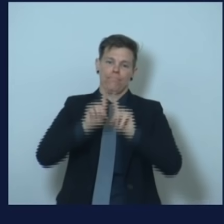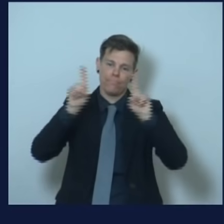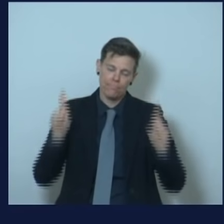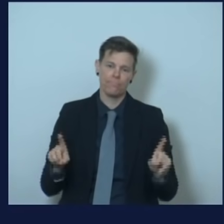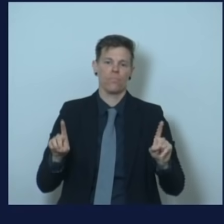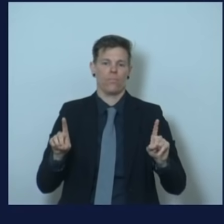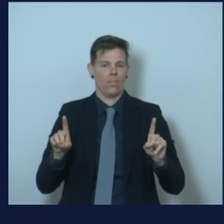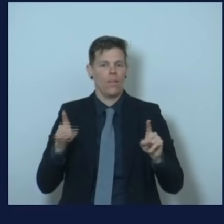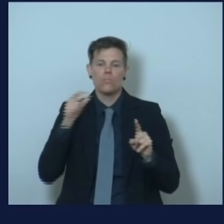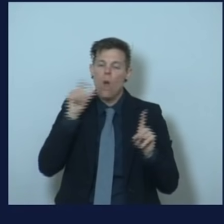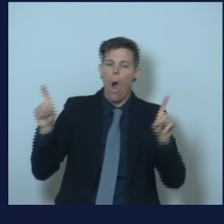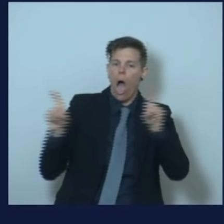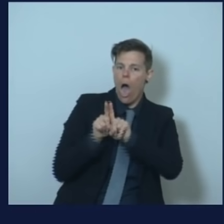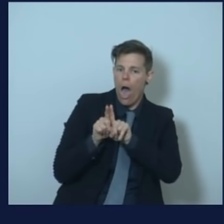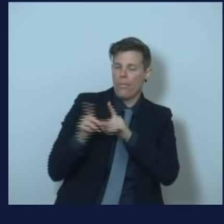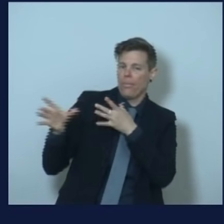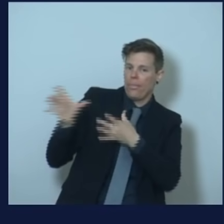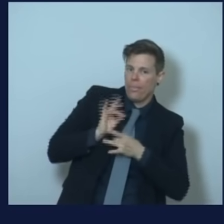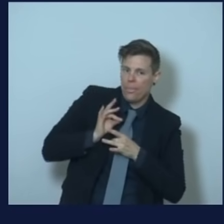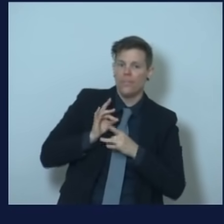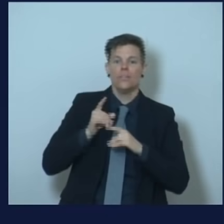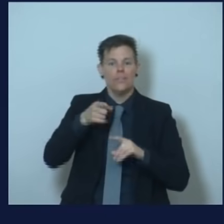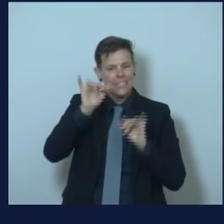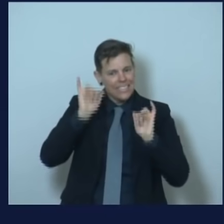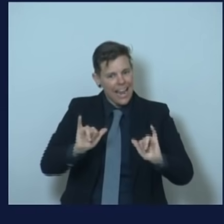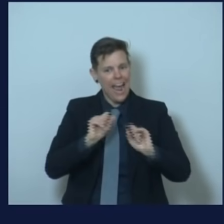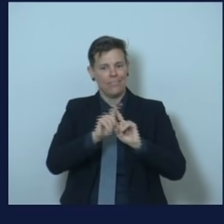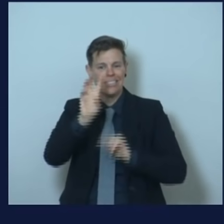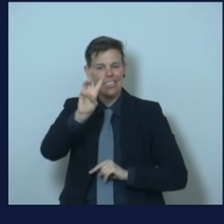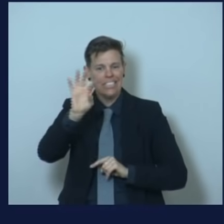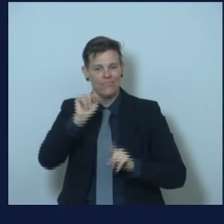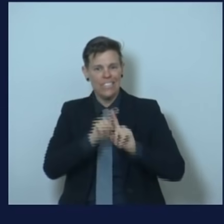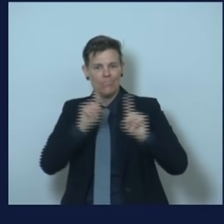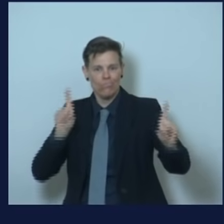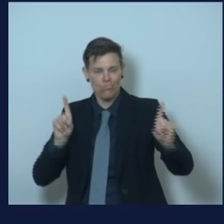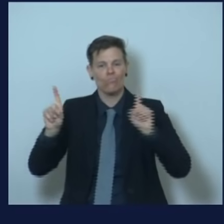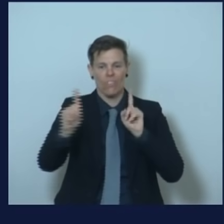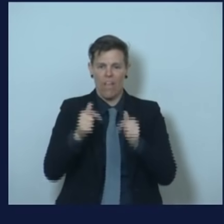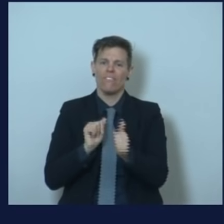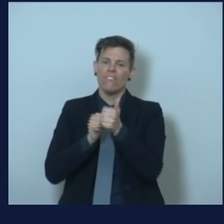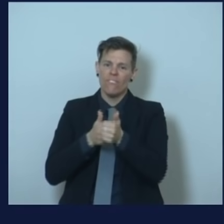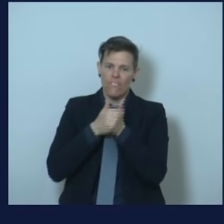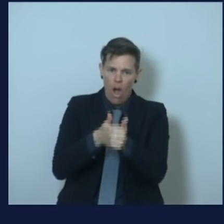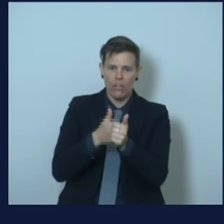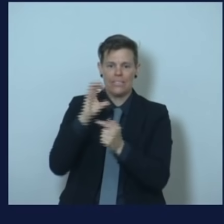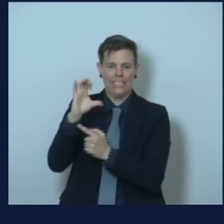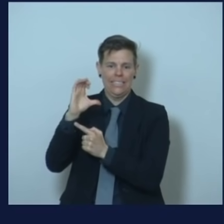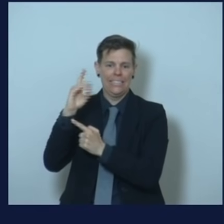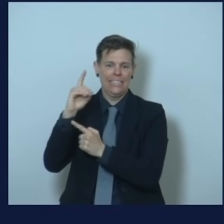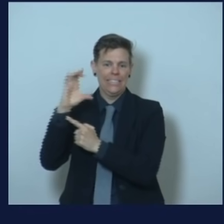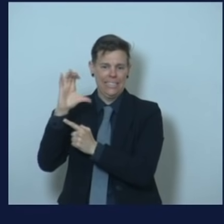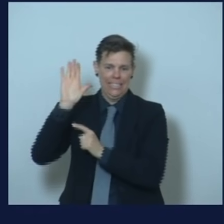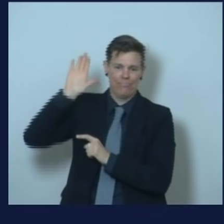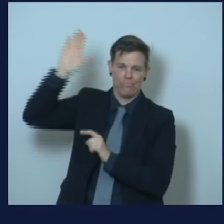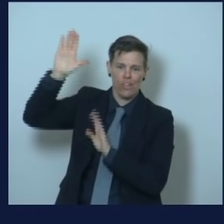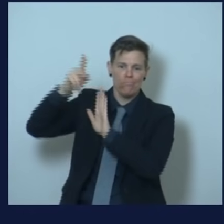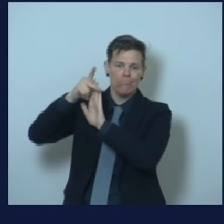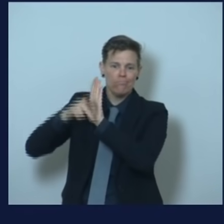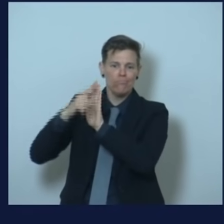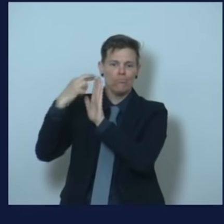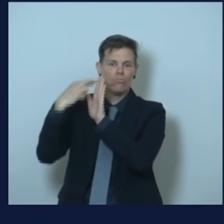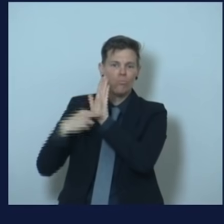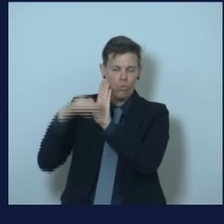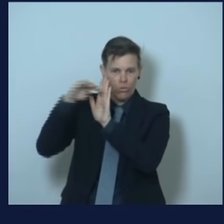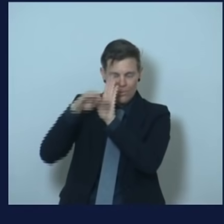human being. We follow the CDC guidelines, so you want to stay at least 6 feet away.